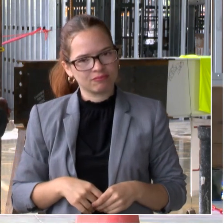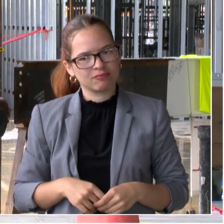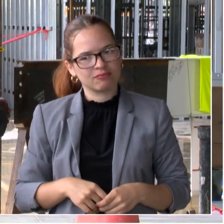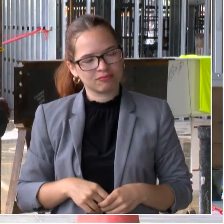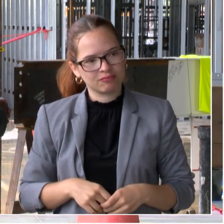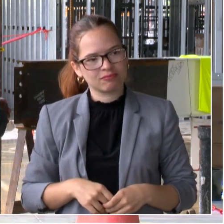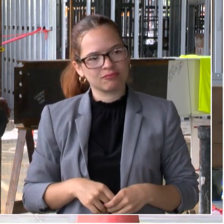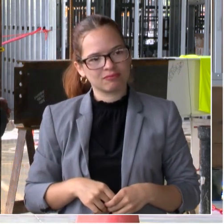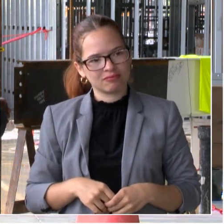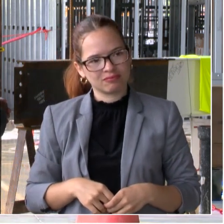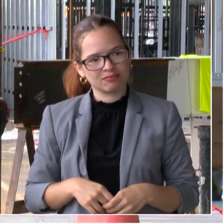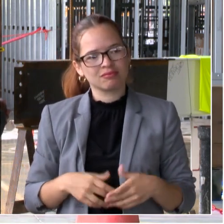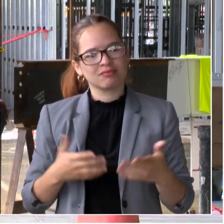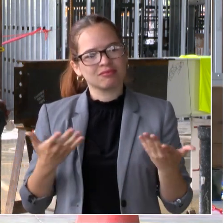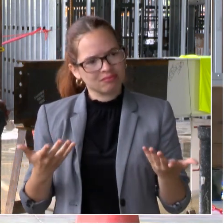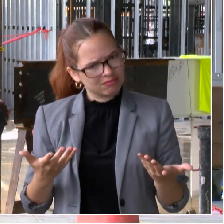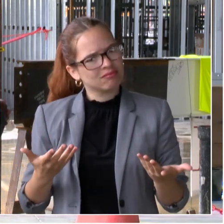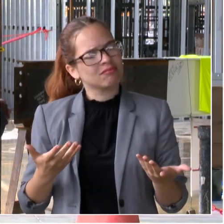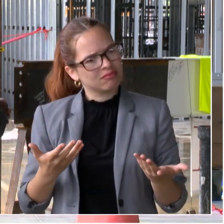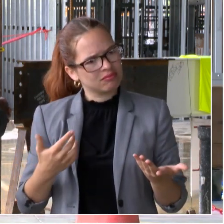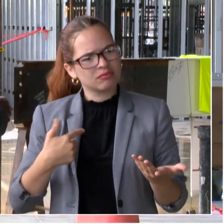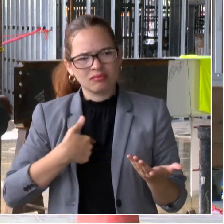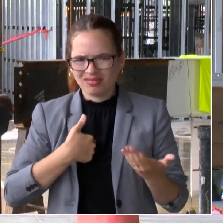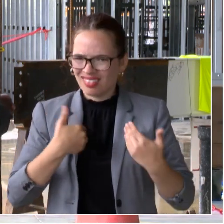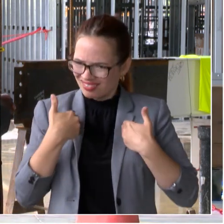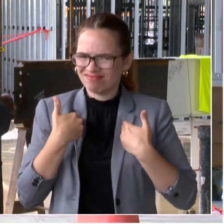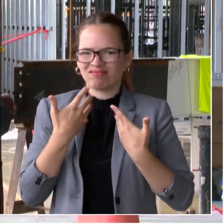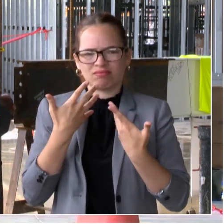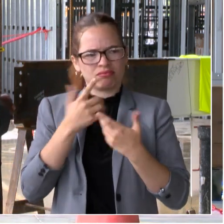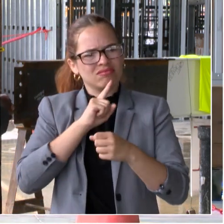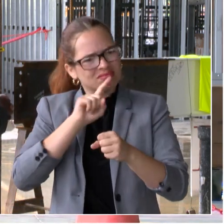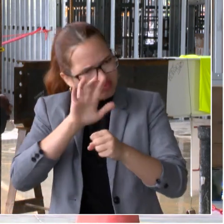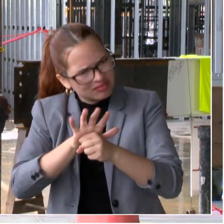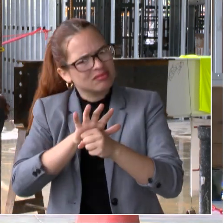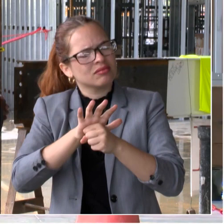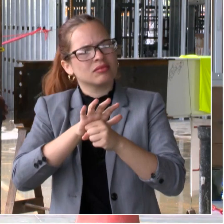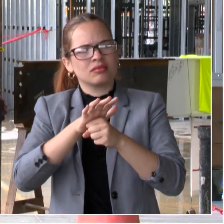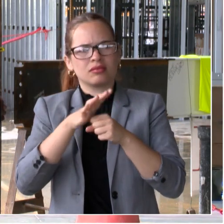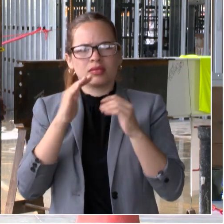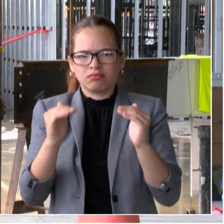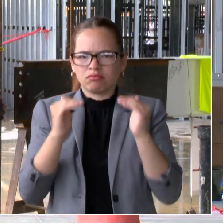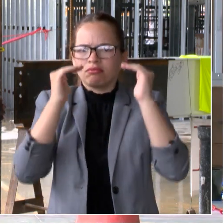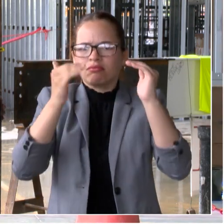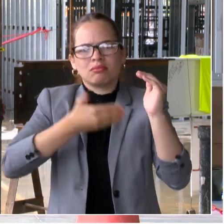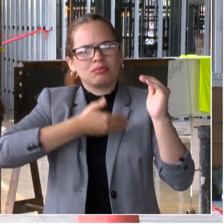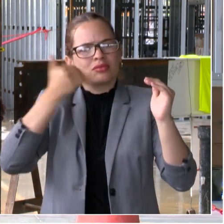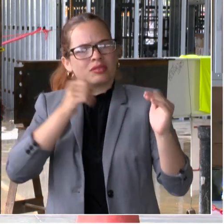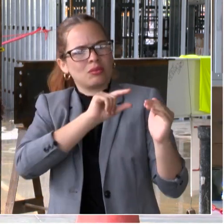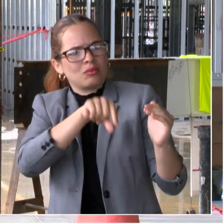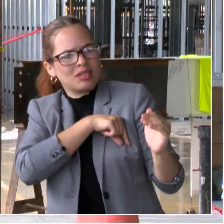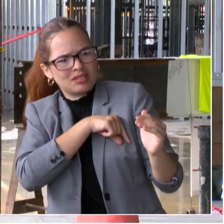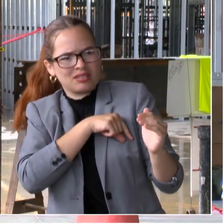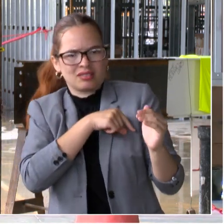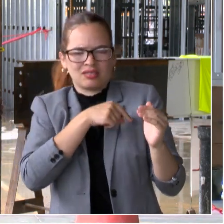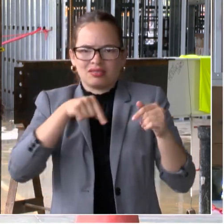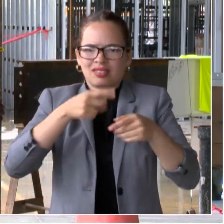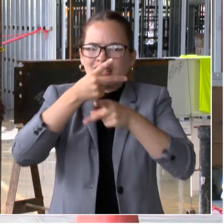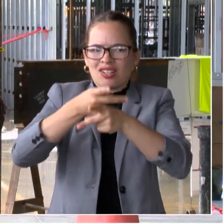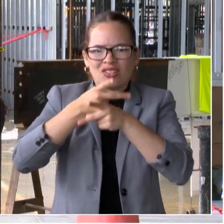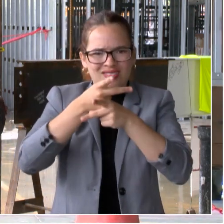will deliver to Ward 8 residents what everybody wants. What everybody wants.